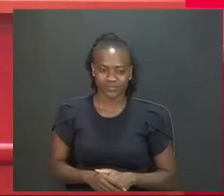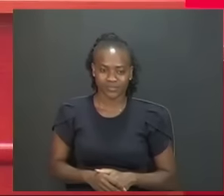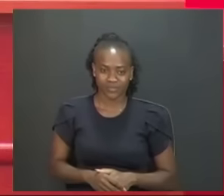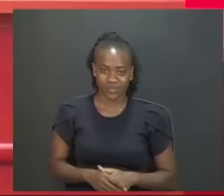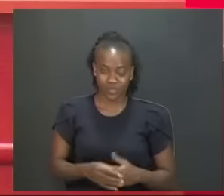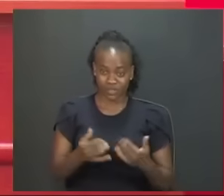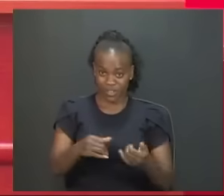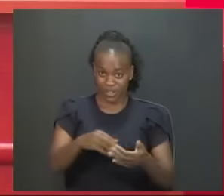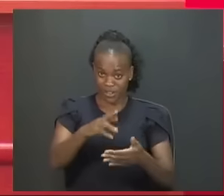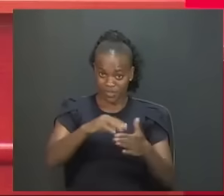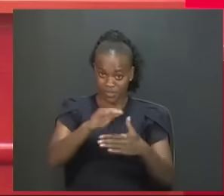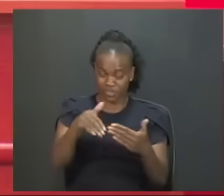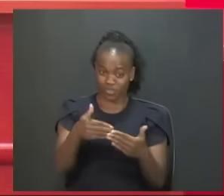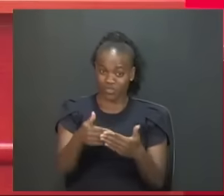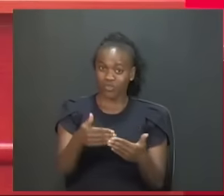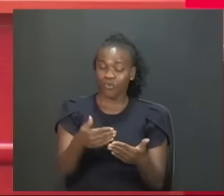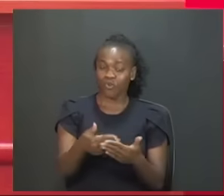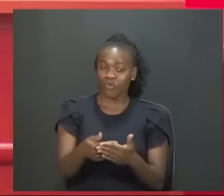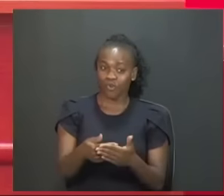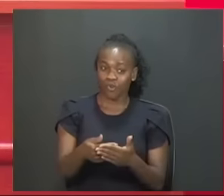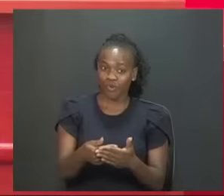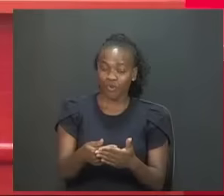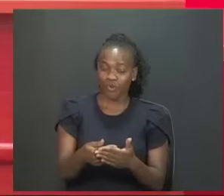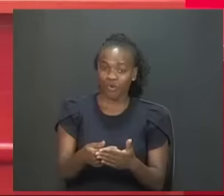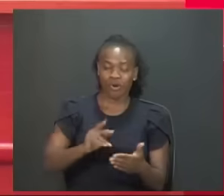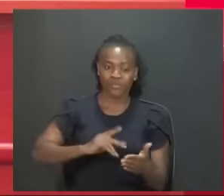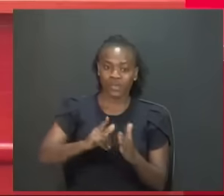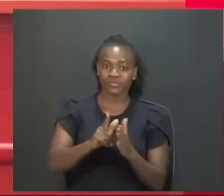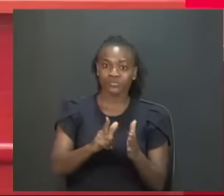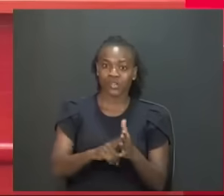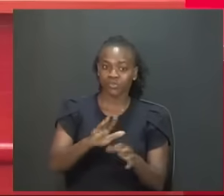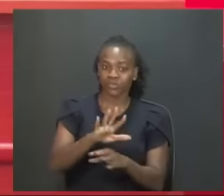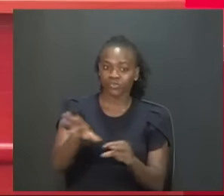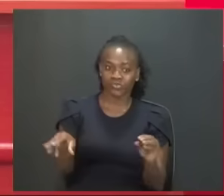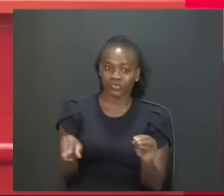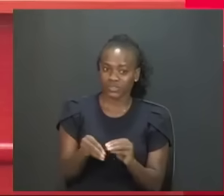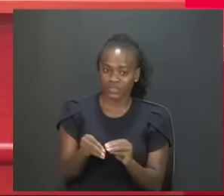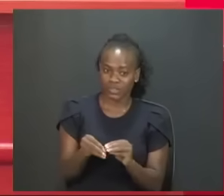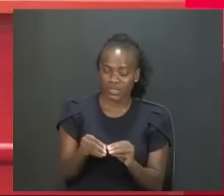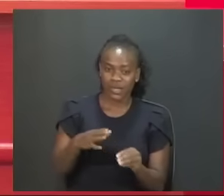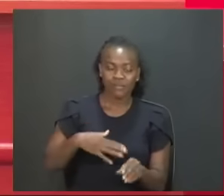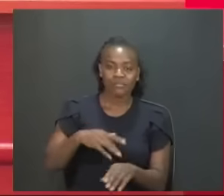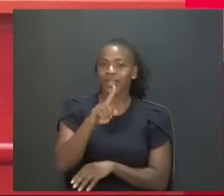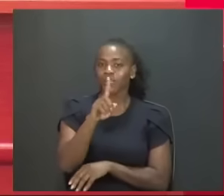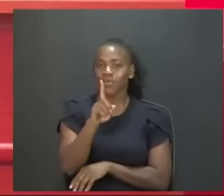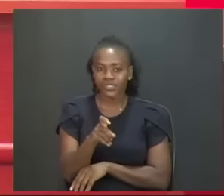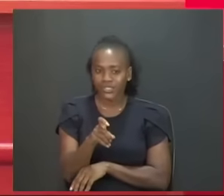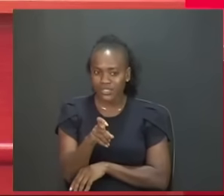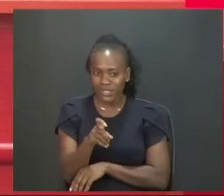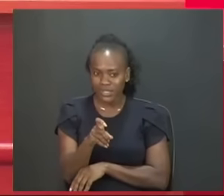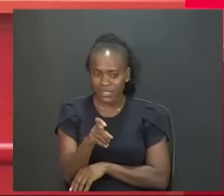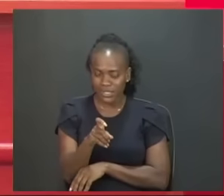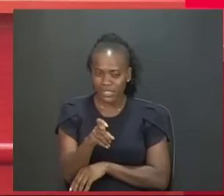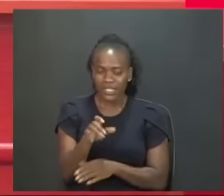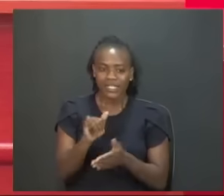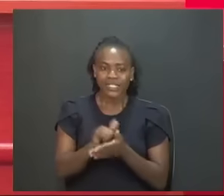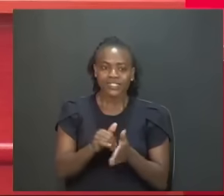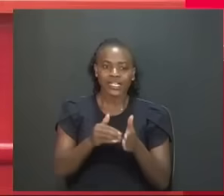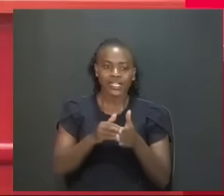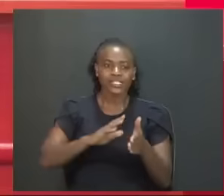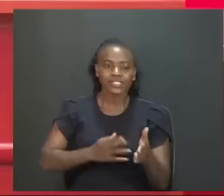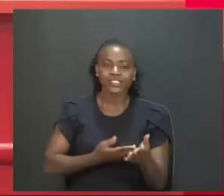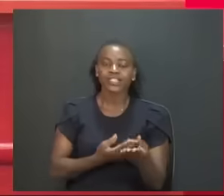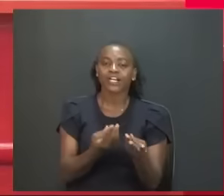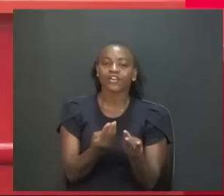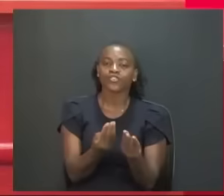all the provisions in totality. Yes, sir. My question is not being sarcastic. Mr. It Speaker, can lead us to